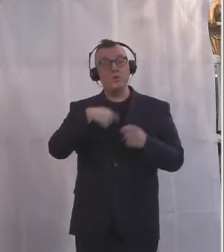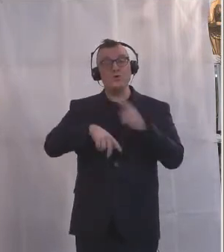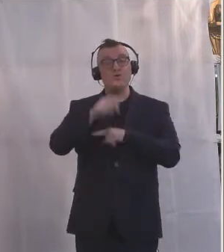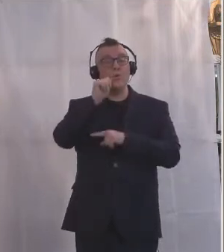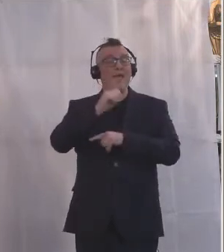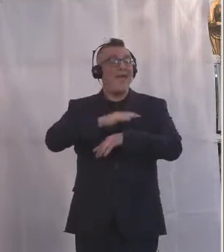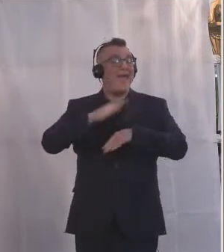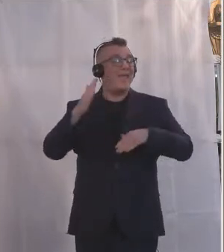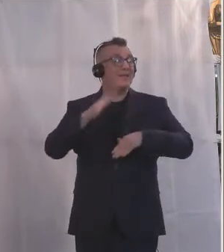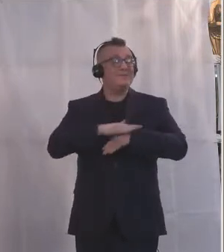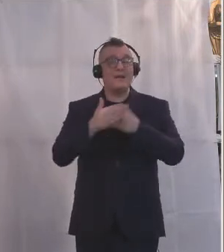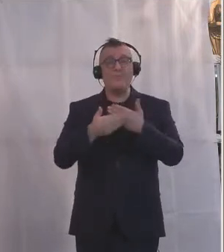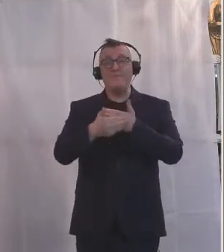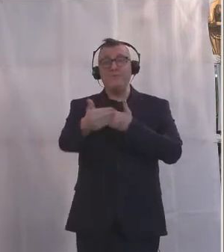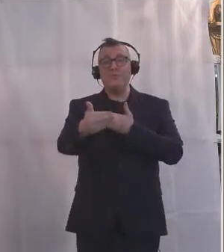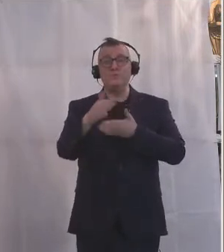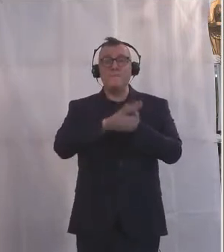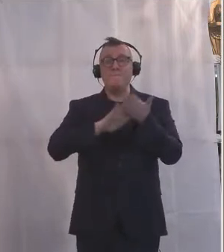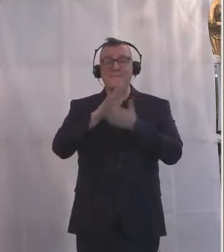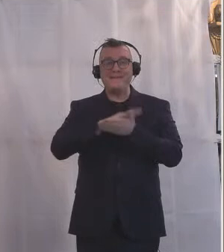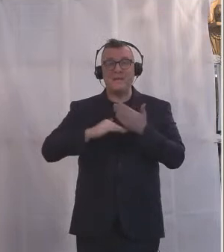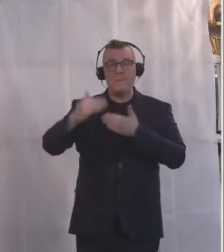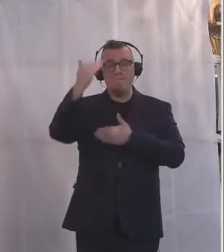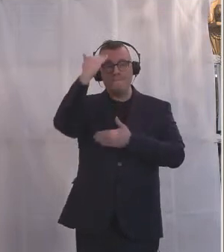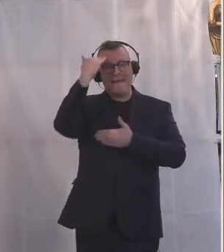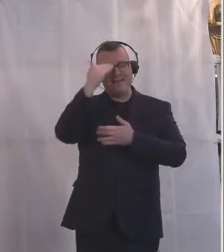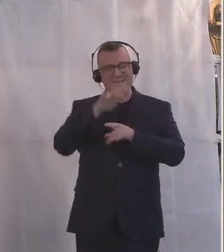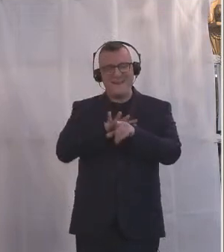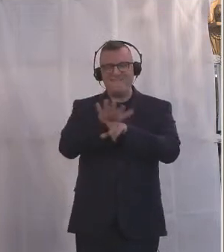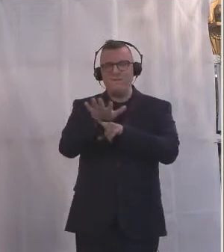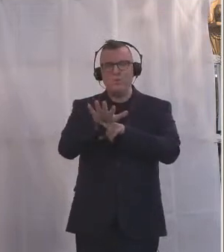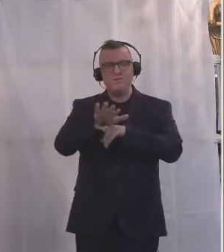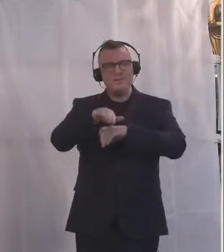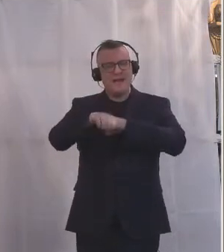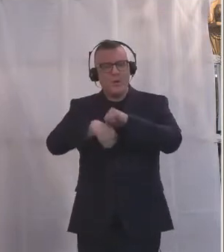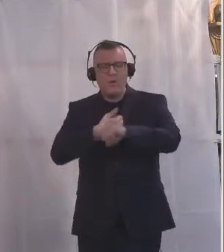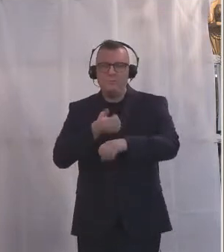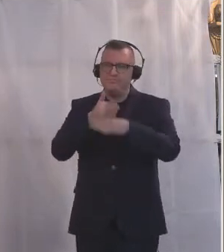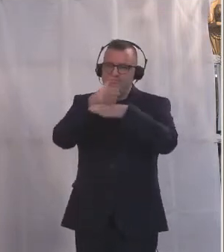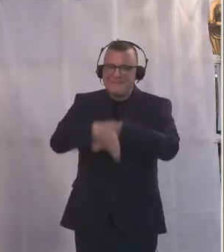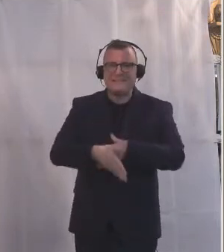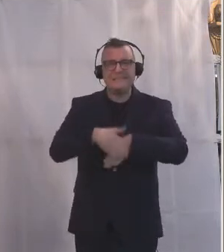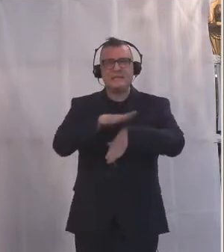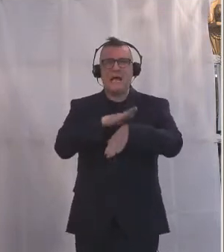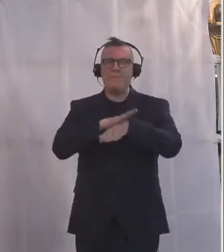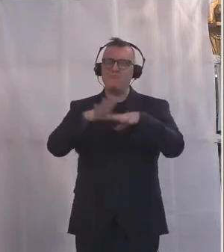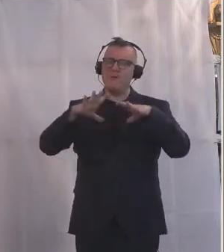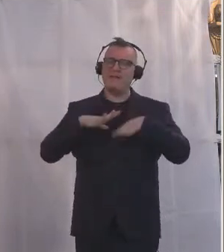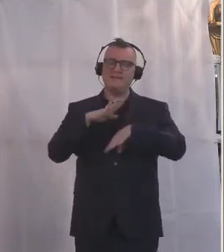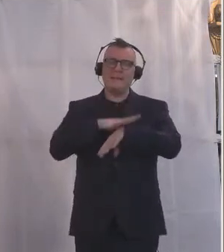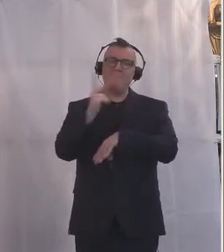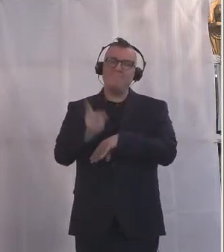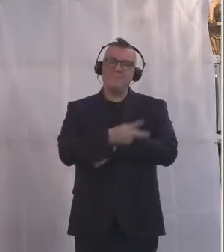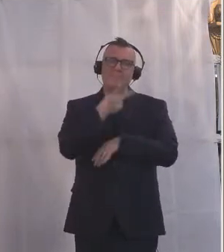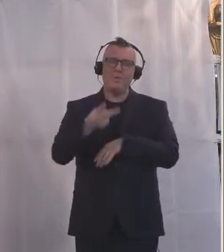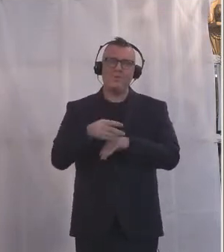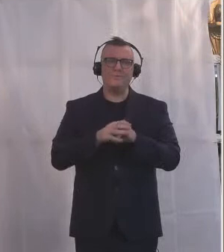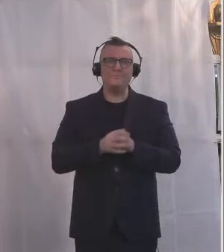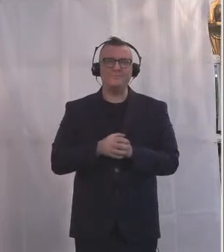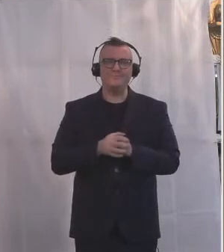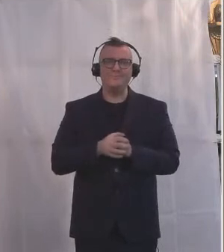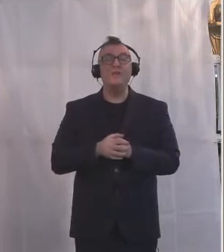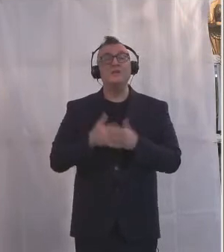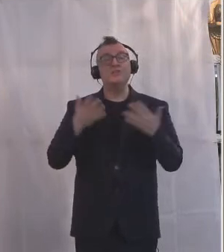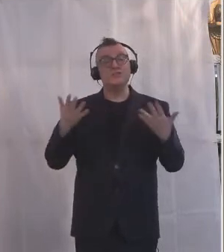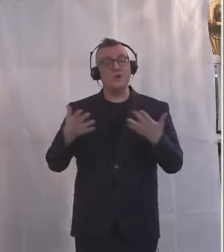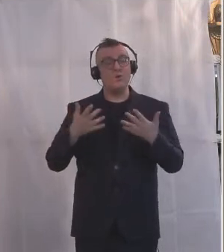sow and reap in equal measure. I really want to congratulate all of the women who have received the Women